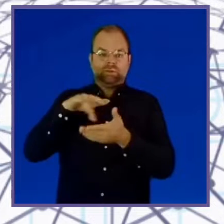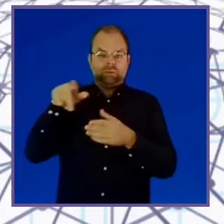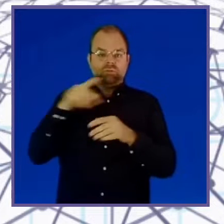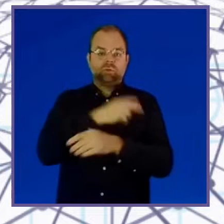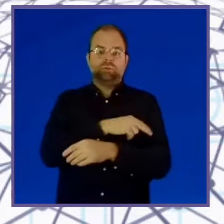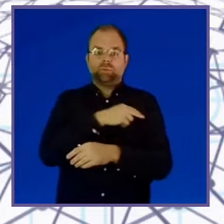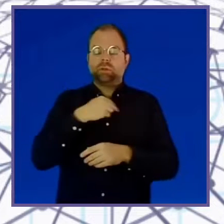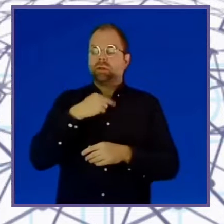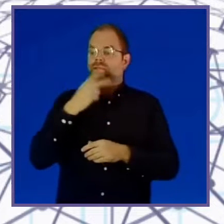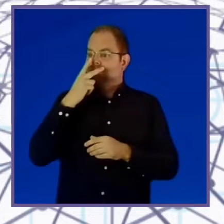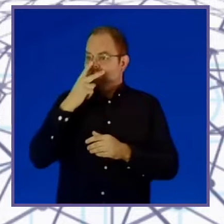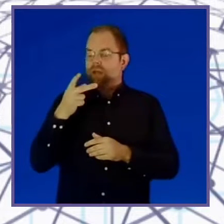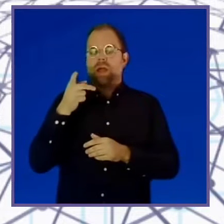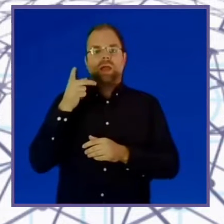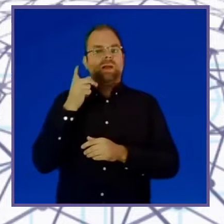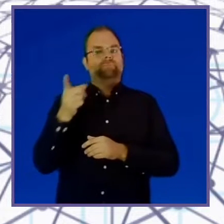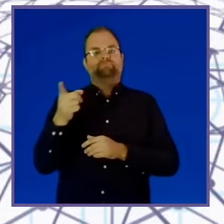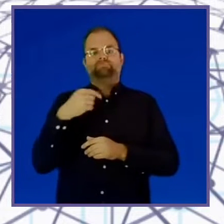in research,